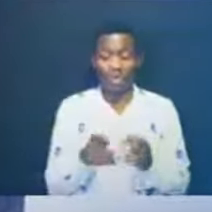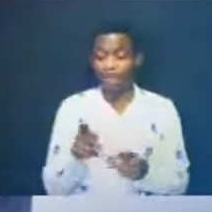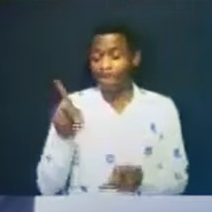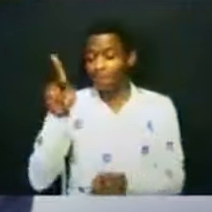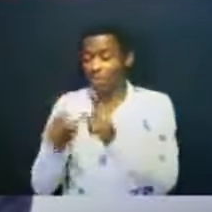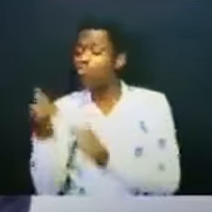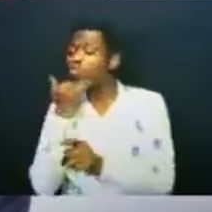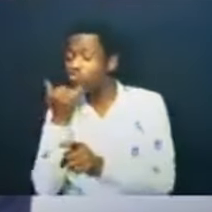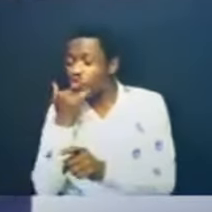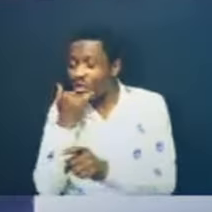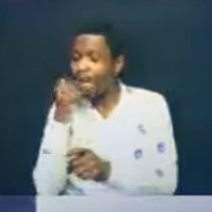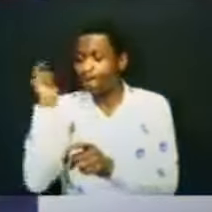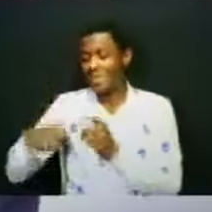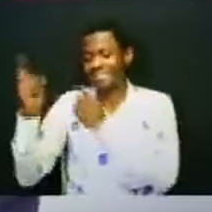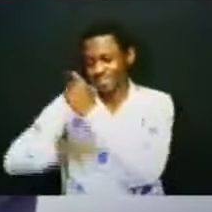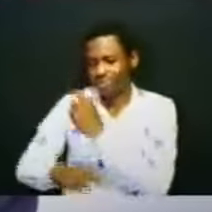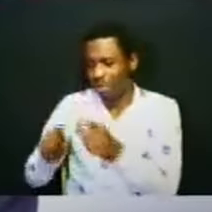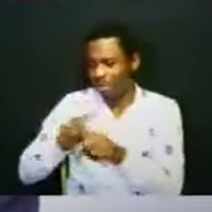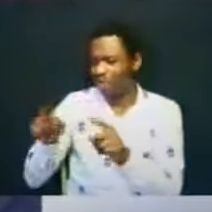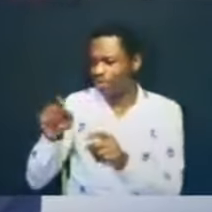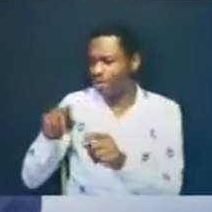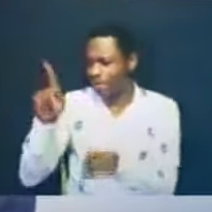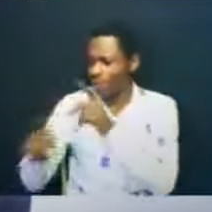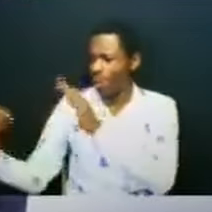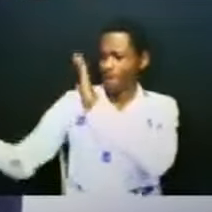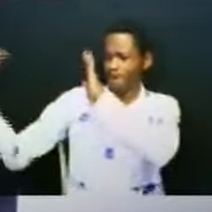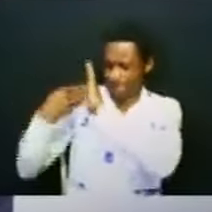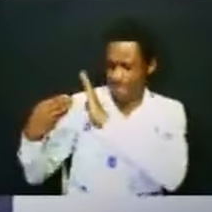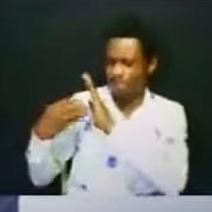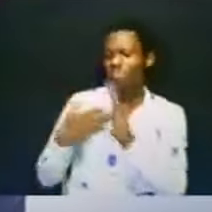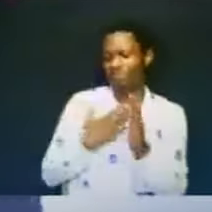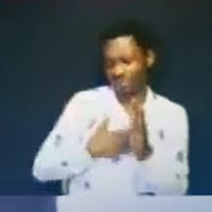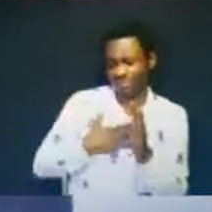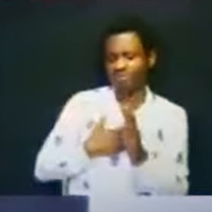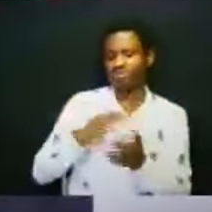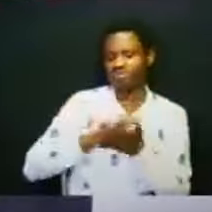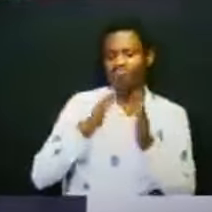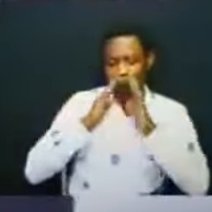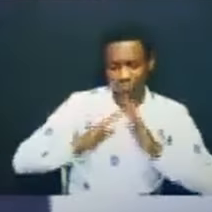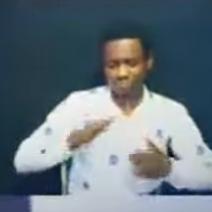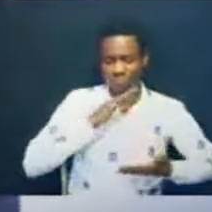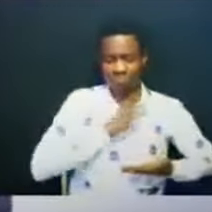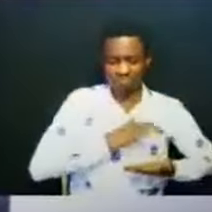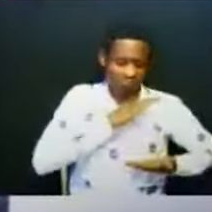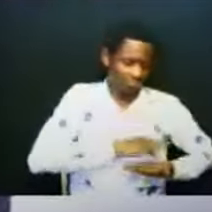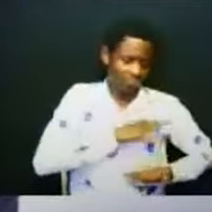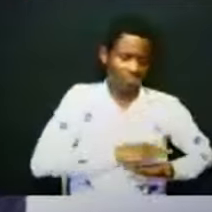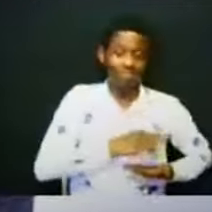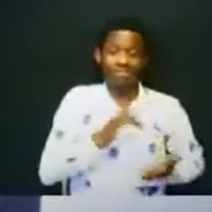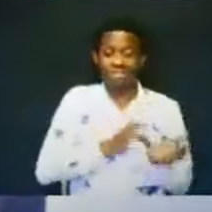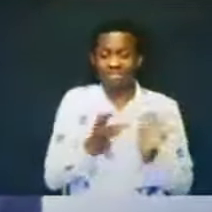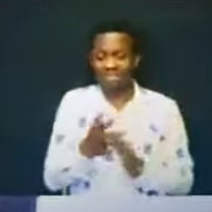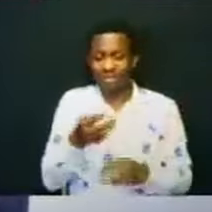se obi etu sintidu ya ensesa wotenetene no nemum se ye wo a bo modin se wo di akwanya bi ebeto. Jesus made himself